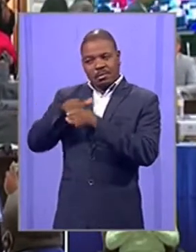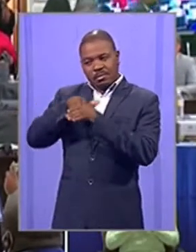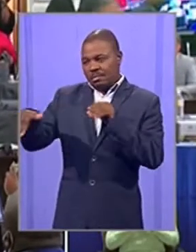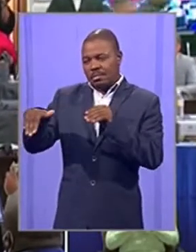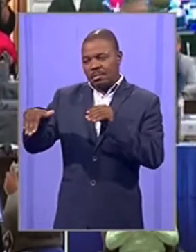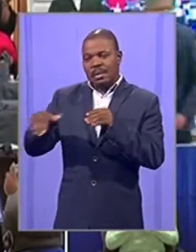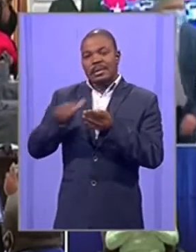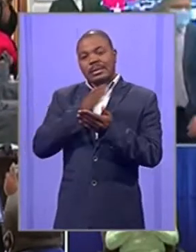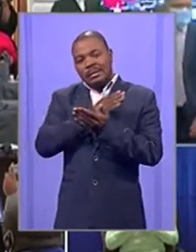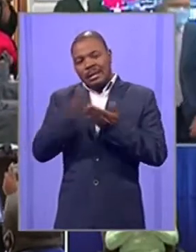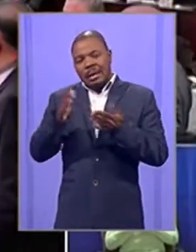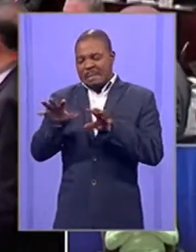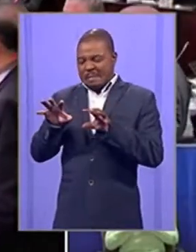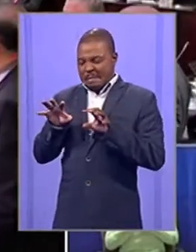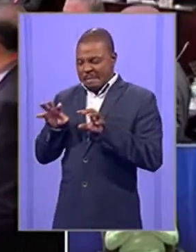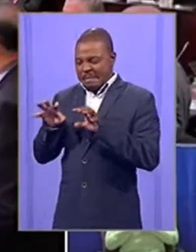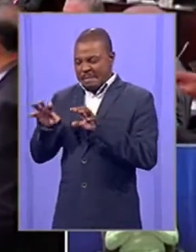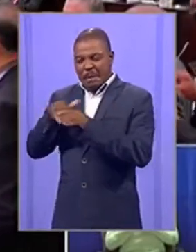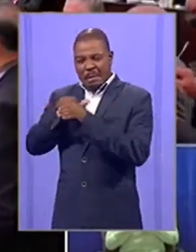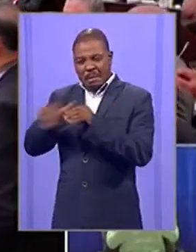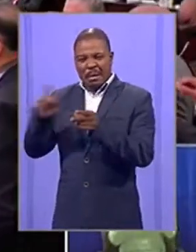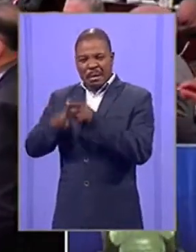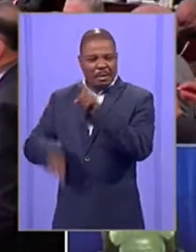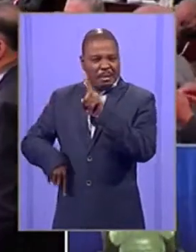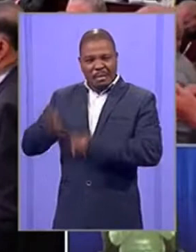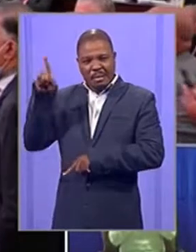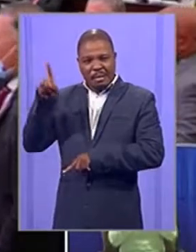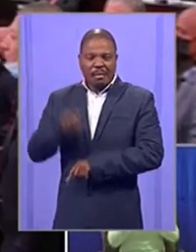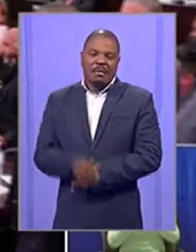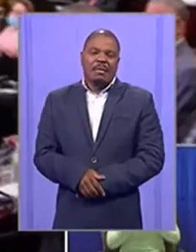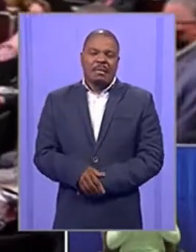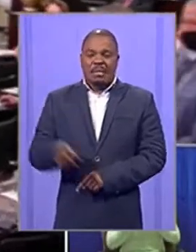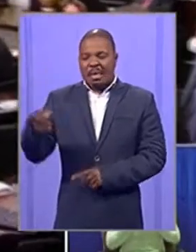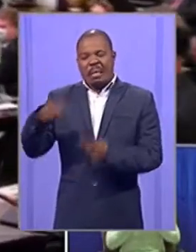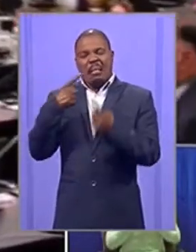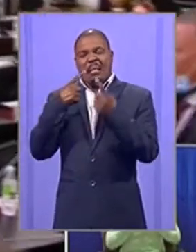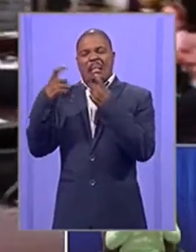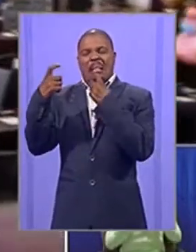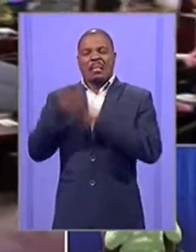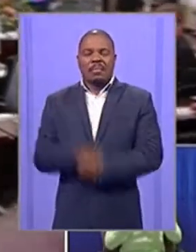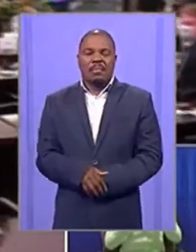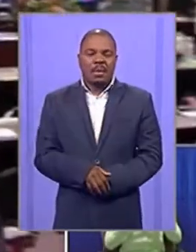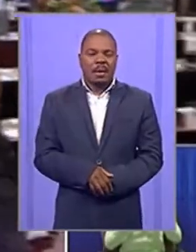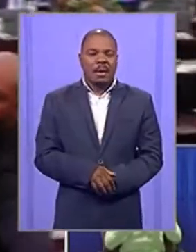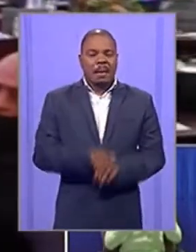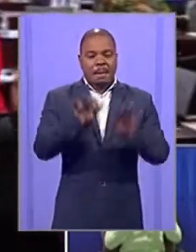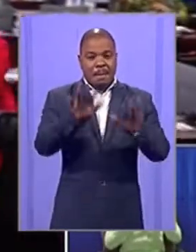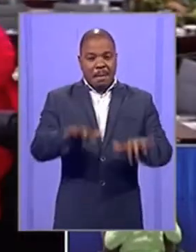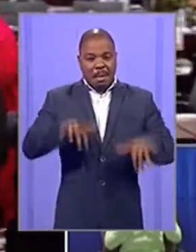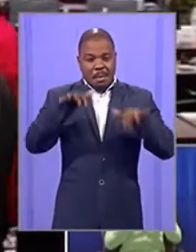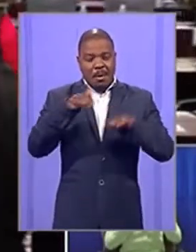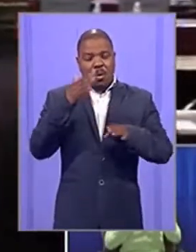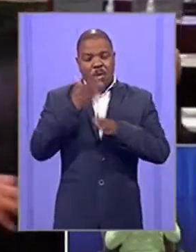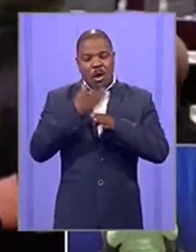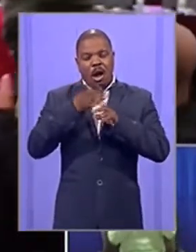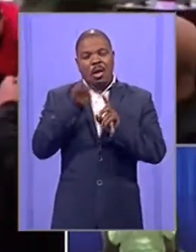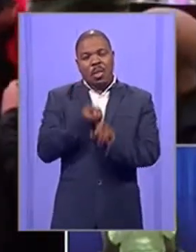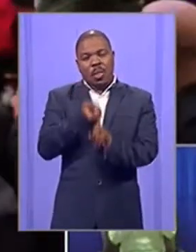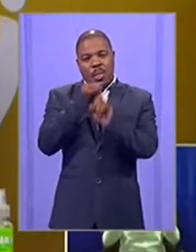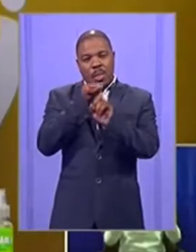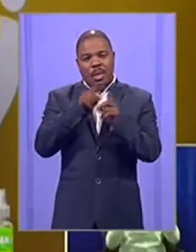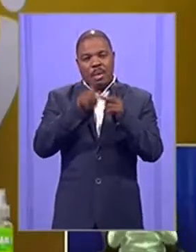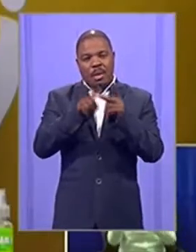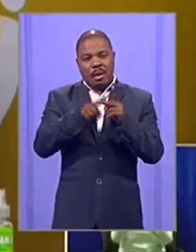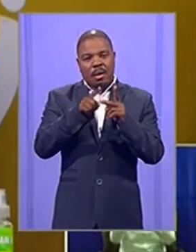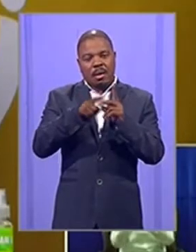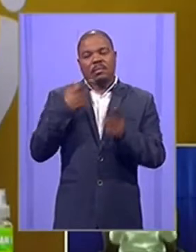tshwanelwa ke go gogakakiwa le go ragakakiwa ba go eleditse tsamaiso ya Palamente e ne ya emisiwa mme digolo